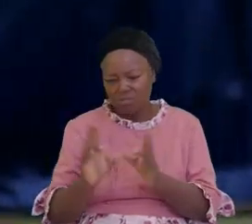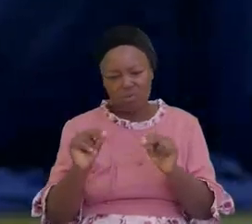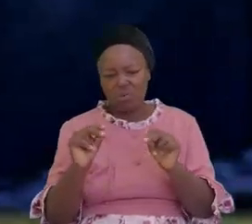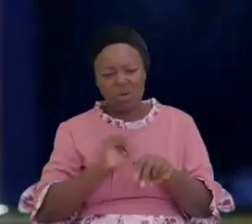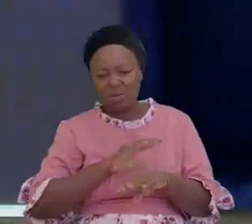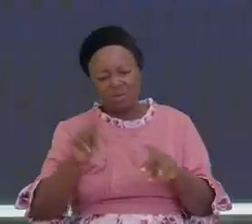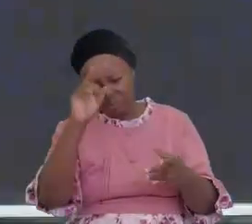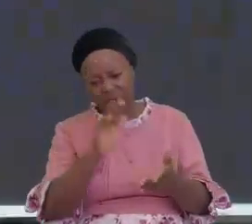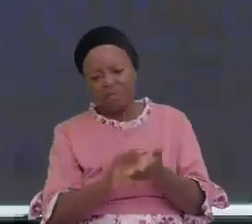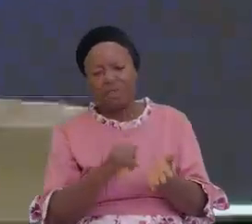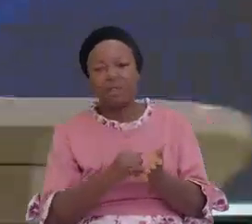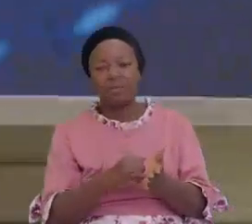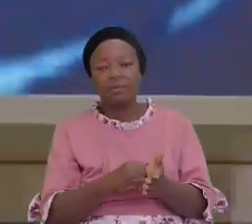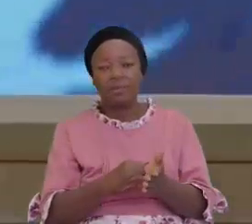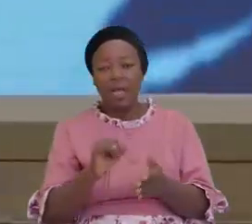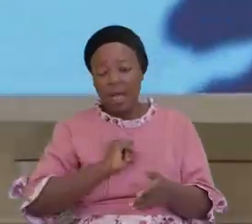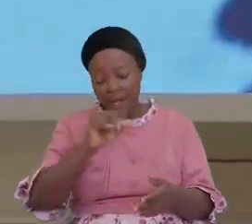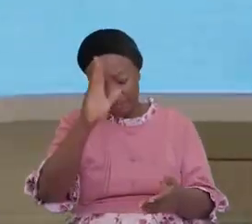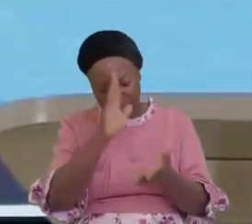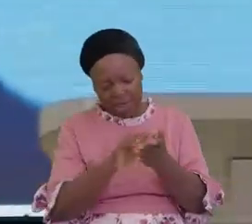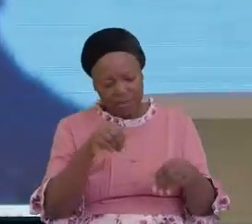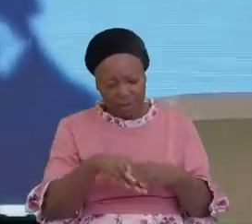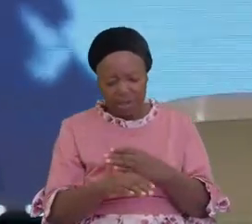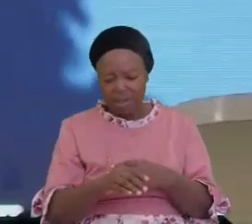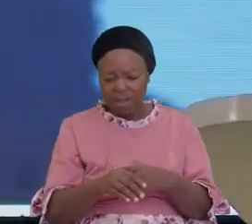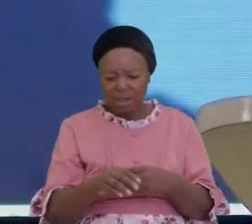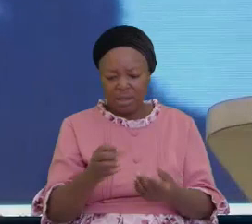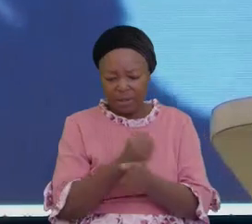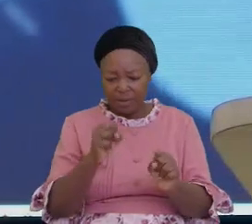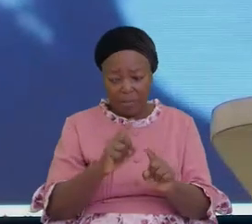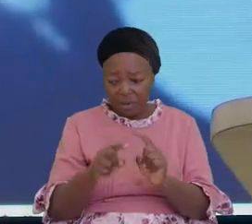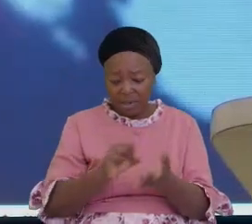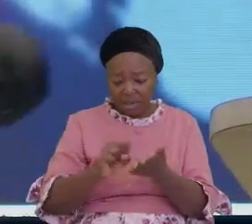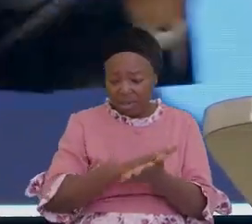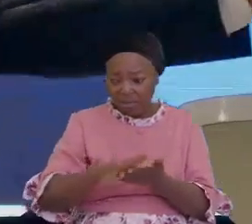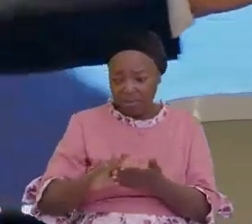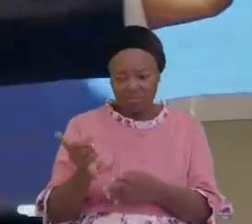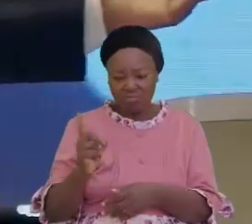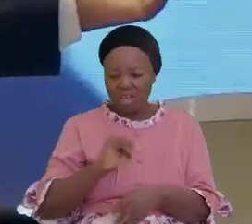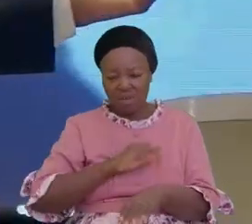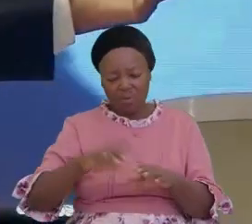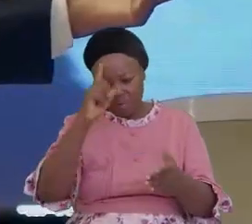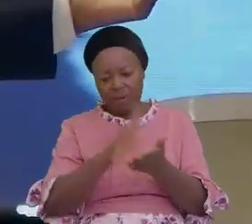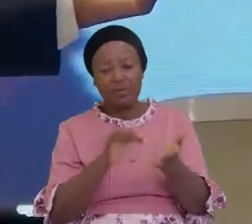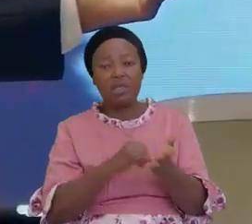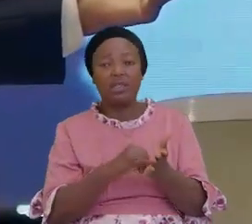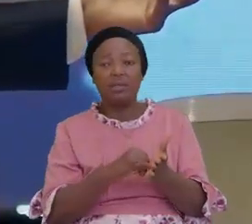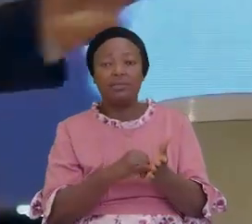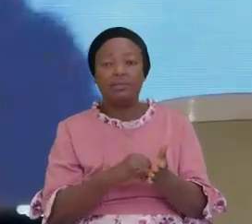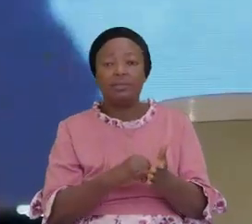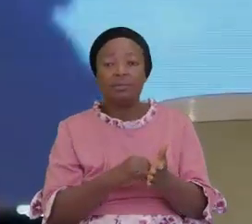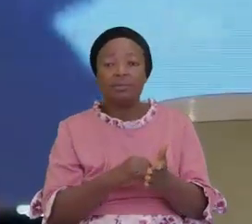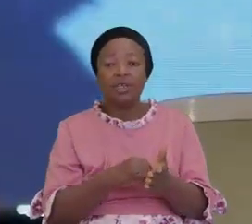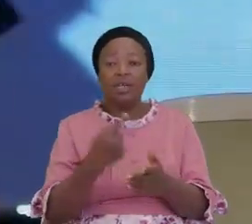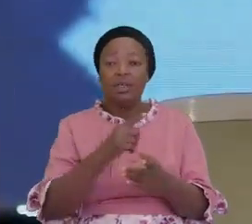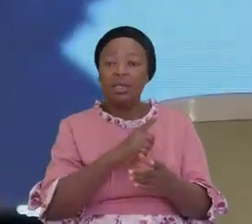I believe in salvation, I don't believe in sanctification. The Lord believed and accepted